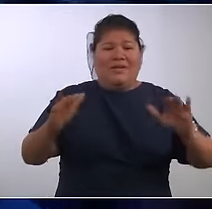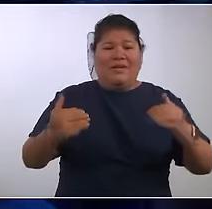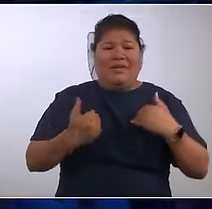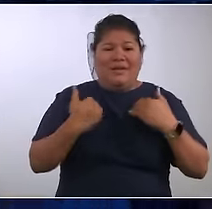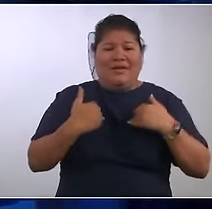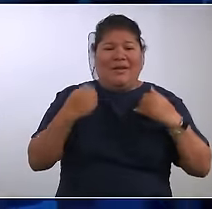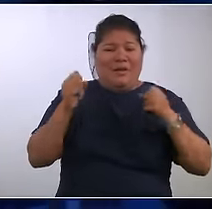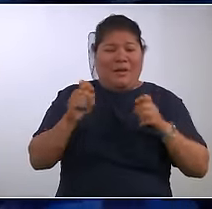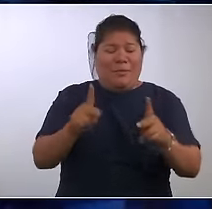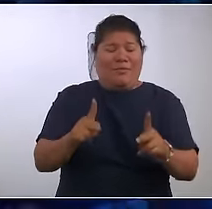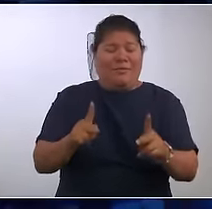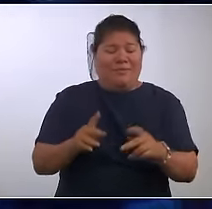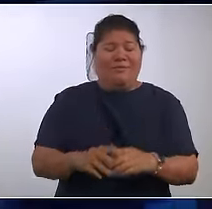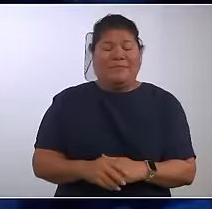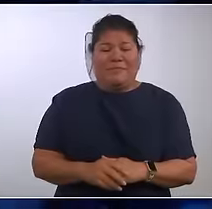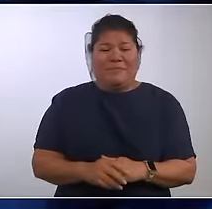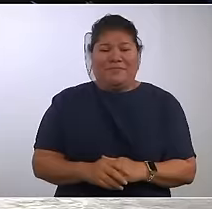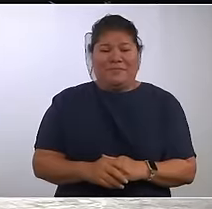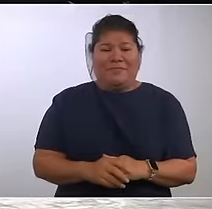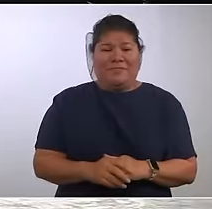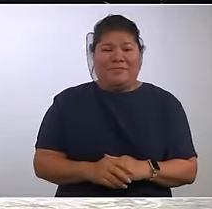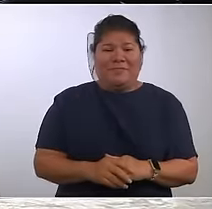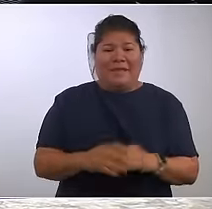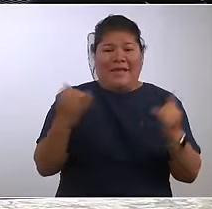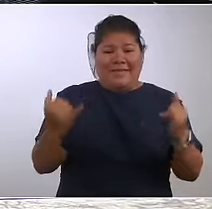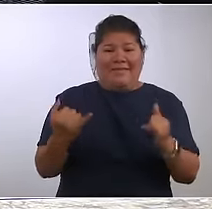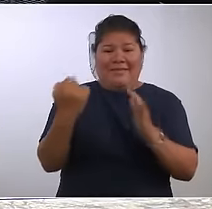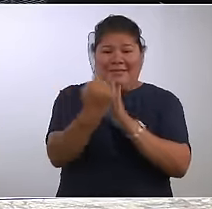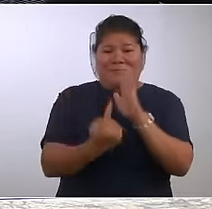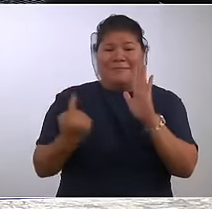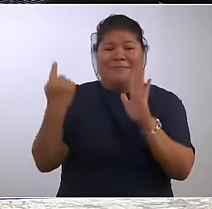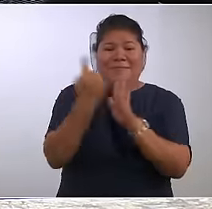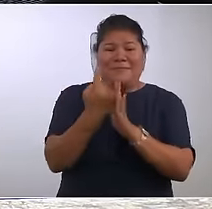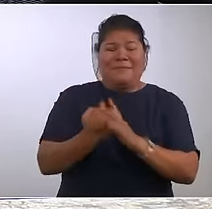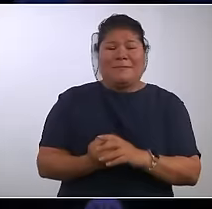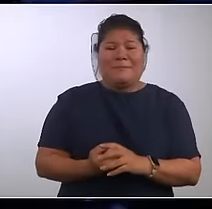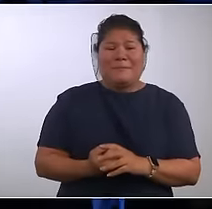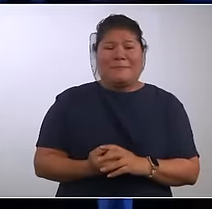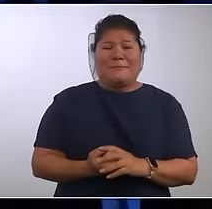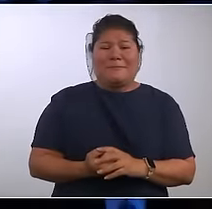juventud apostólica en esta hora.